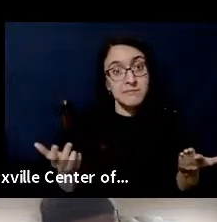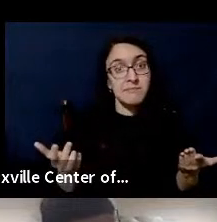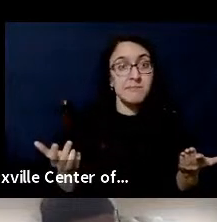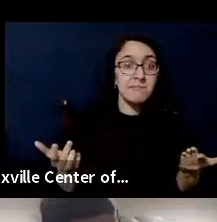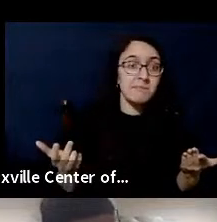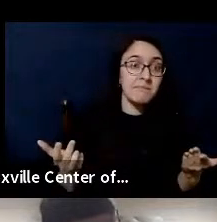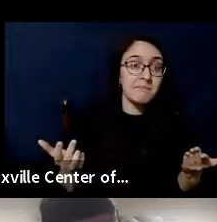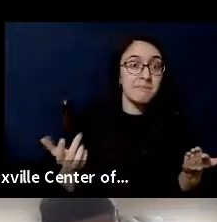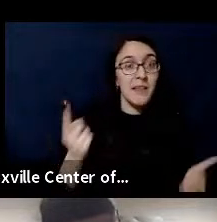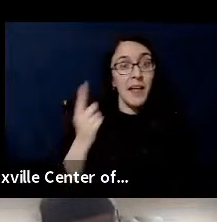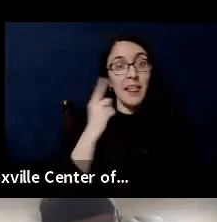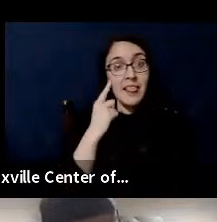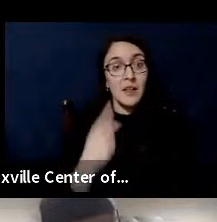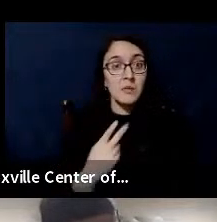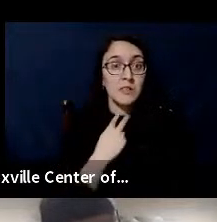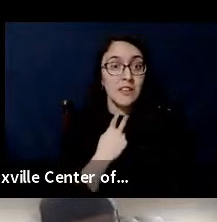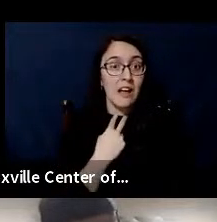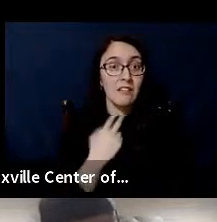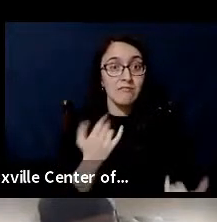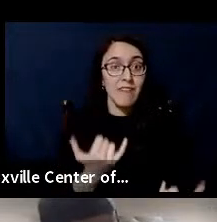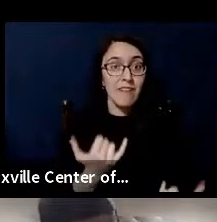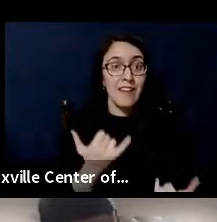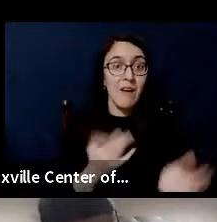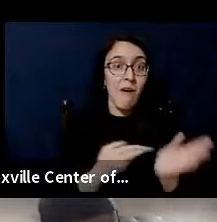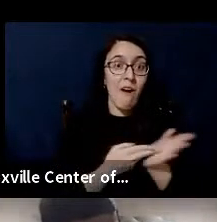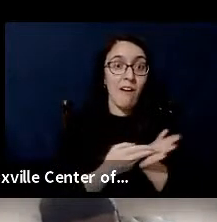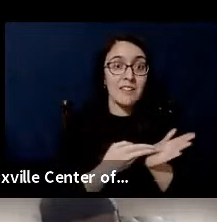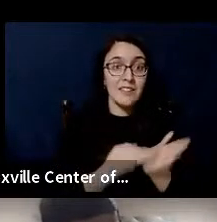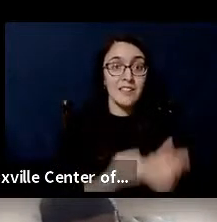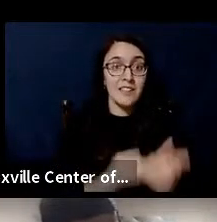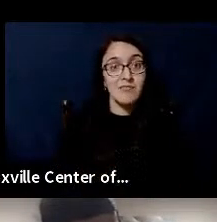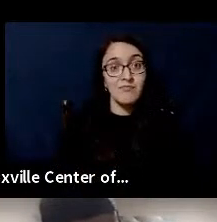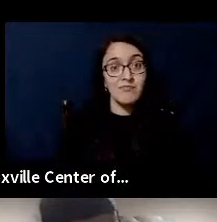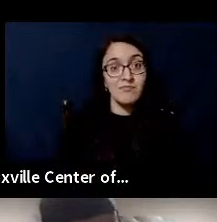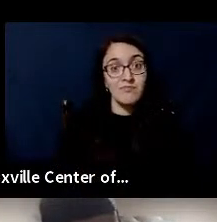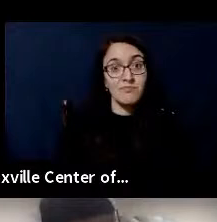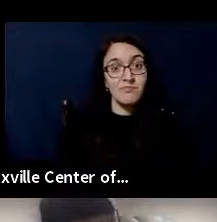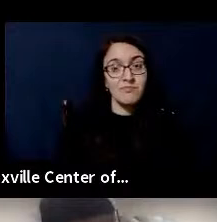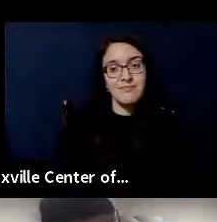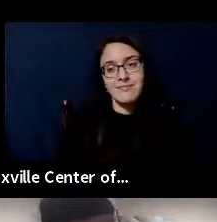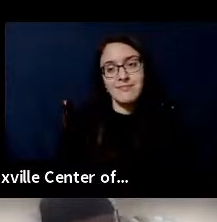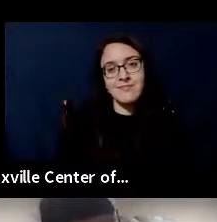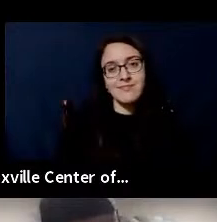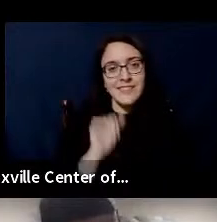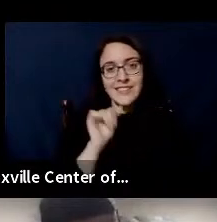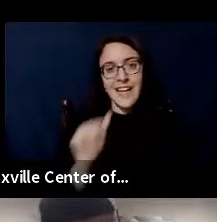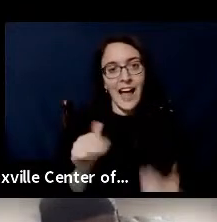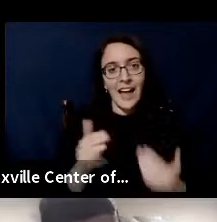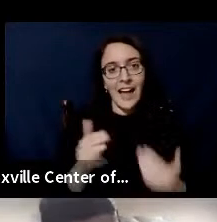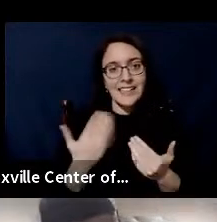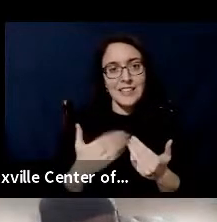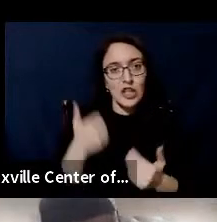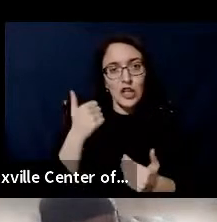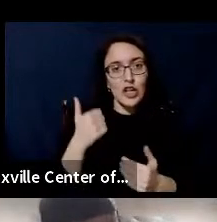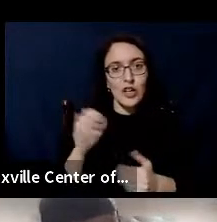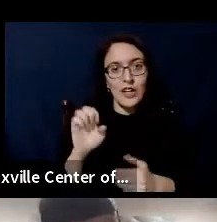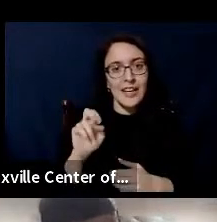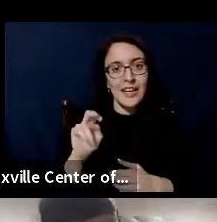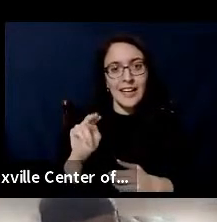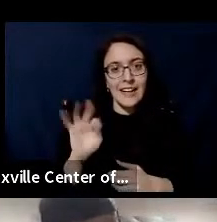I think we're caught in a difficult place. I'm just be honest. And so it's not any easier to enforce. Nope. I wish it were, but